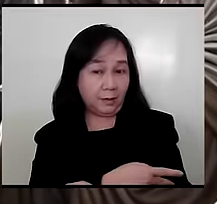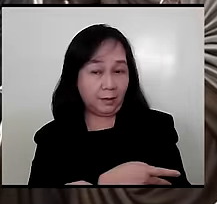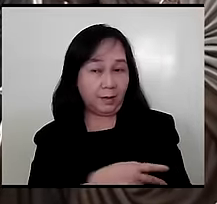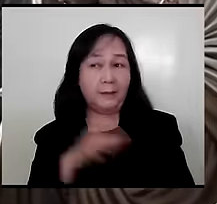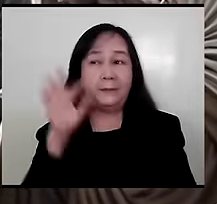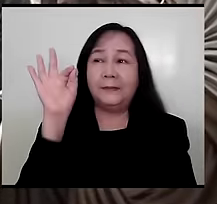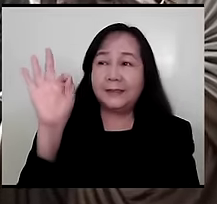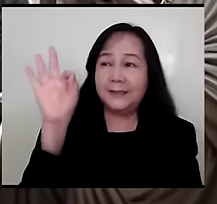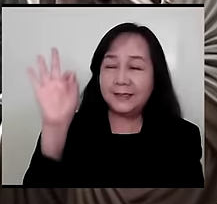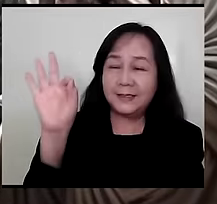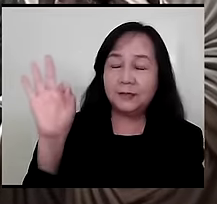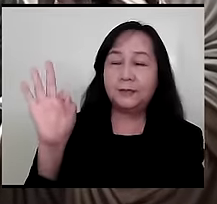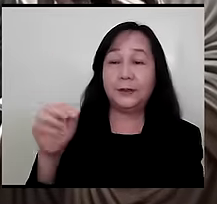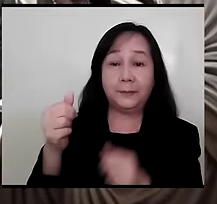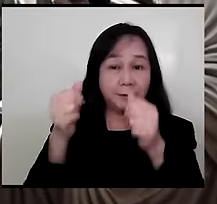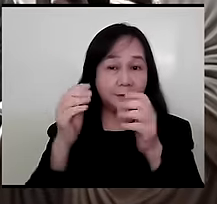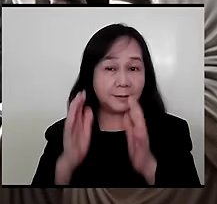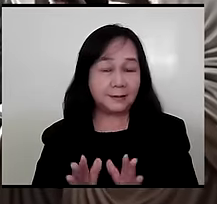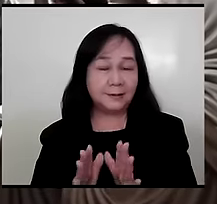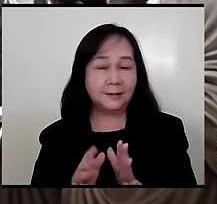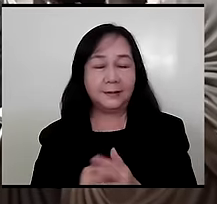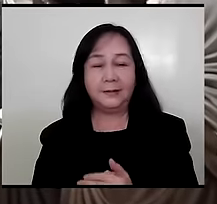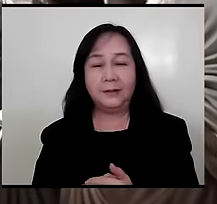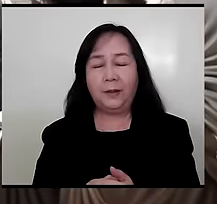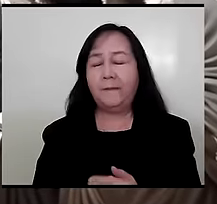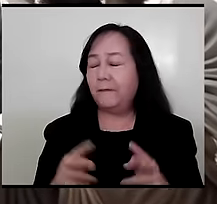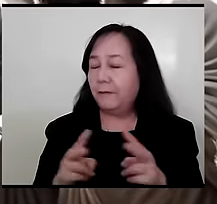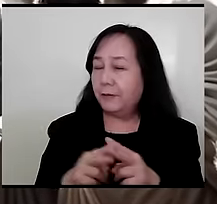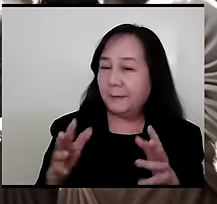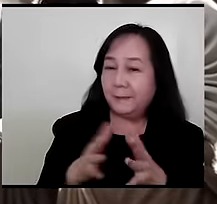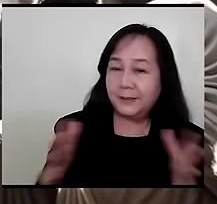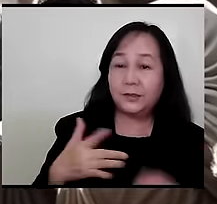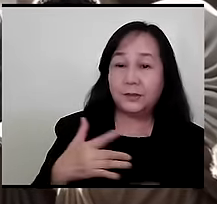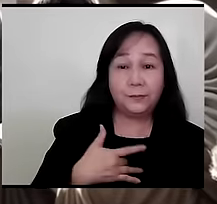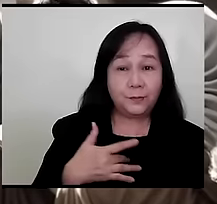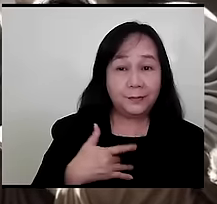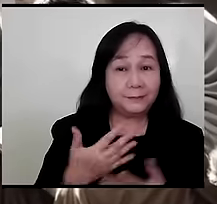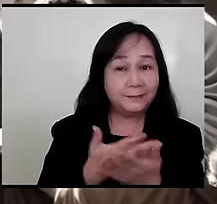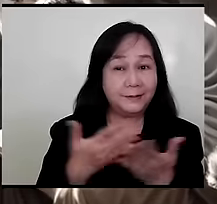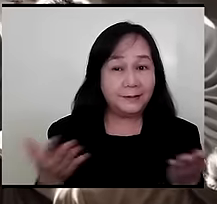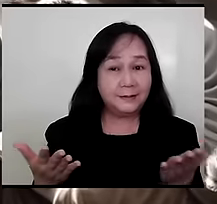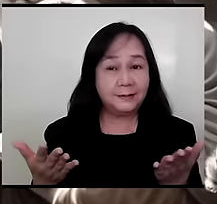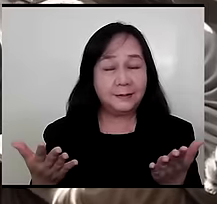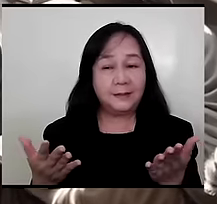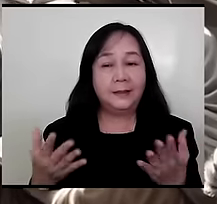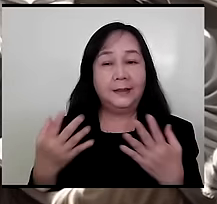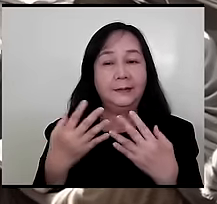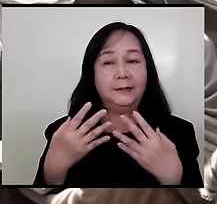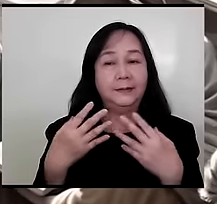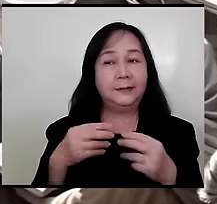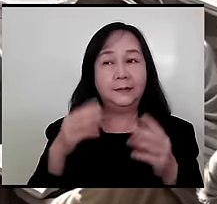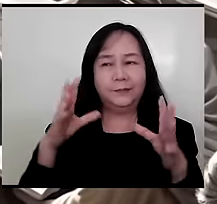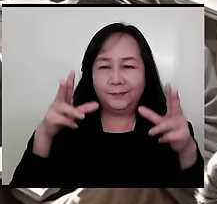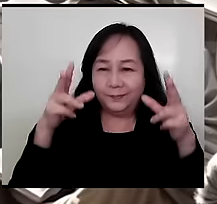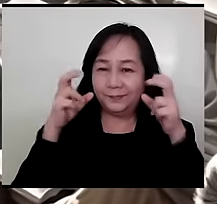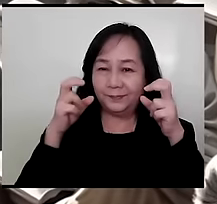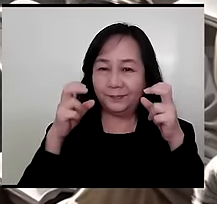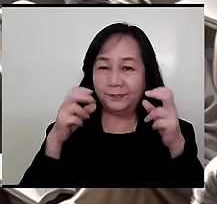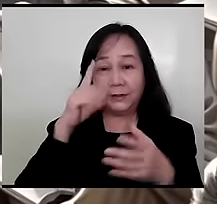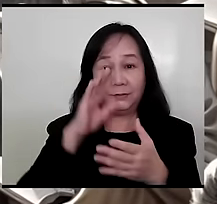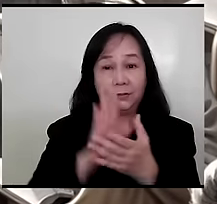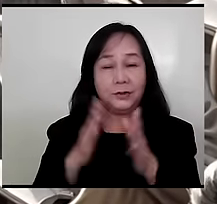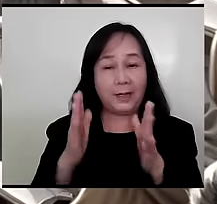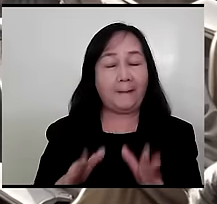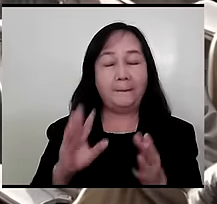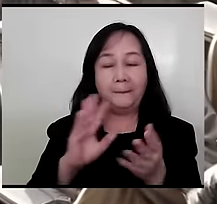preaching of the apostles was very much felt by the hearers, and they became a